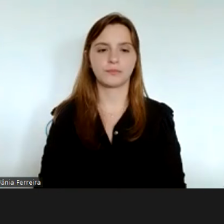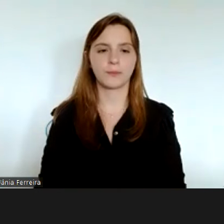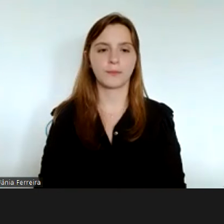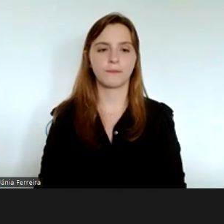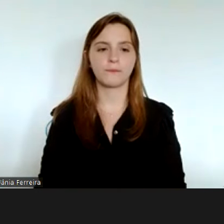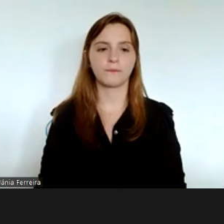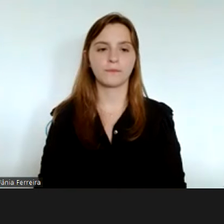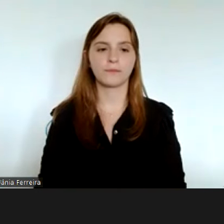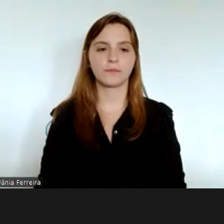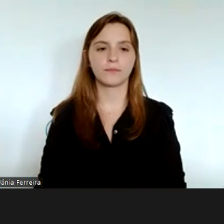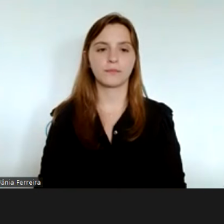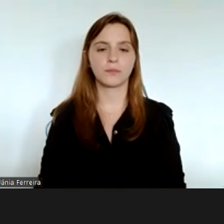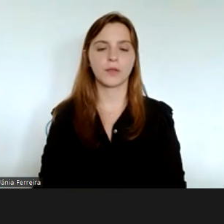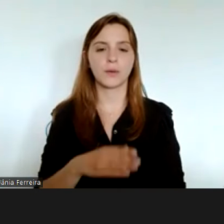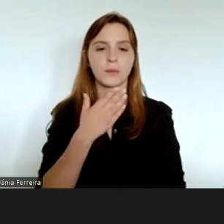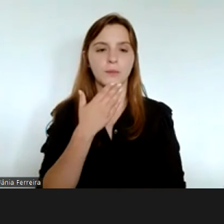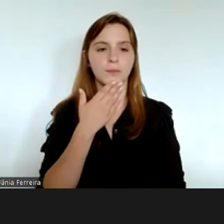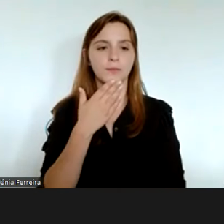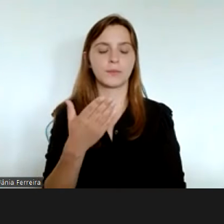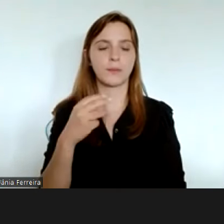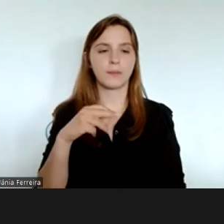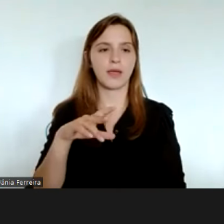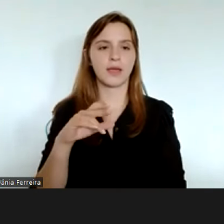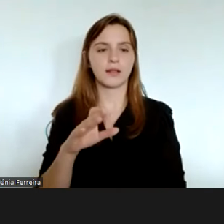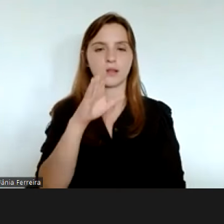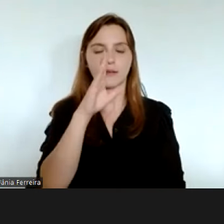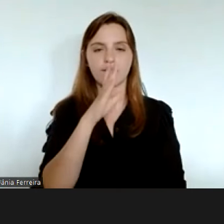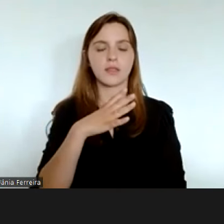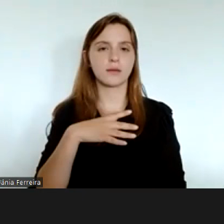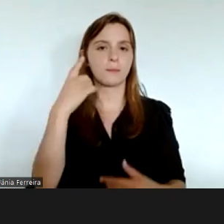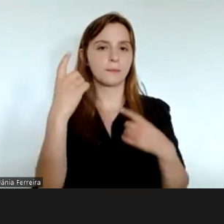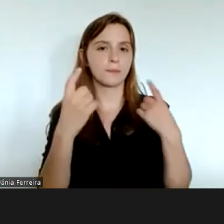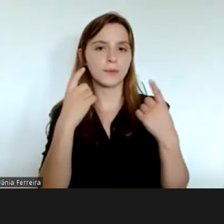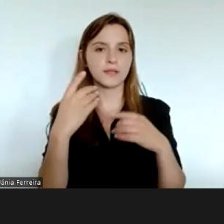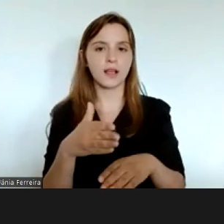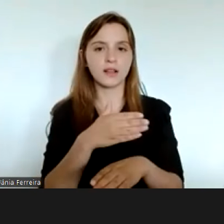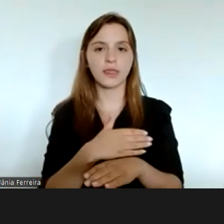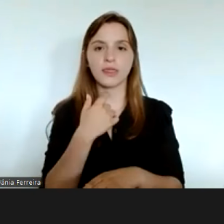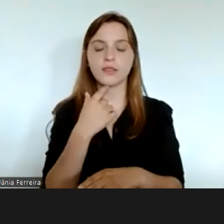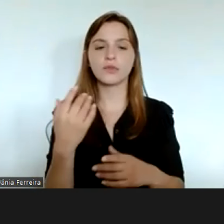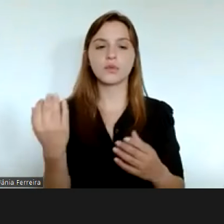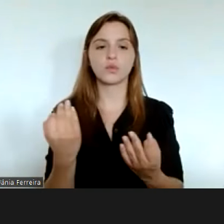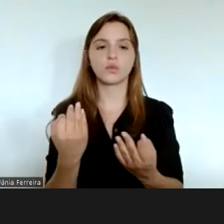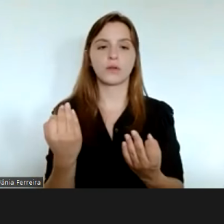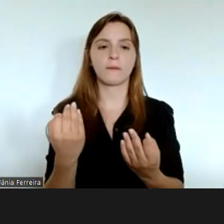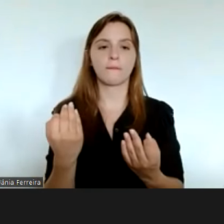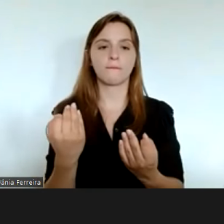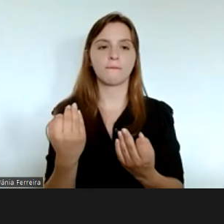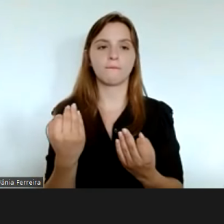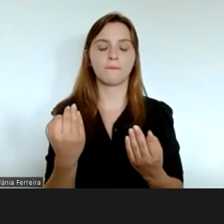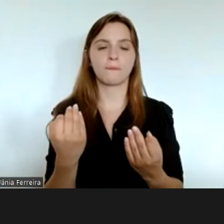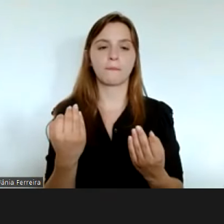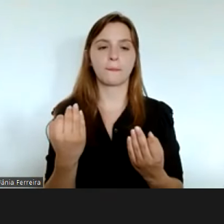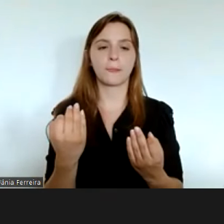Thank you, Maria. Dennis, if you would like to reflect on what's being said, I've given you the power